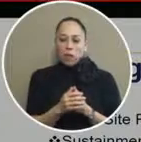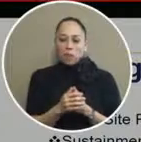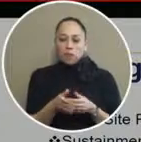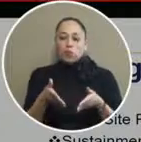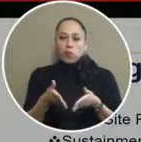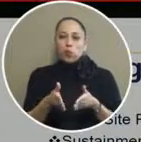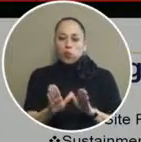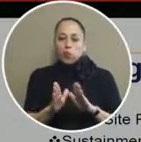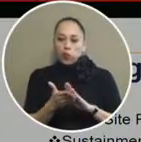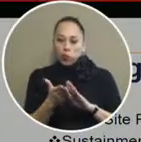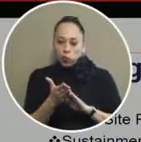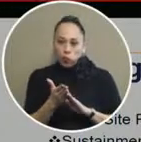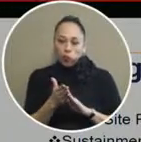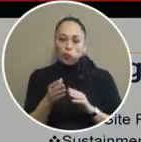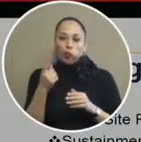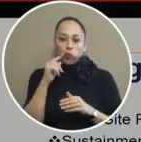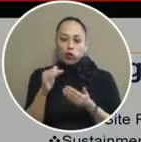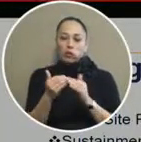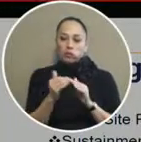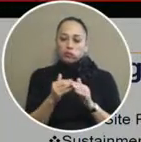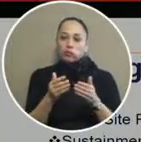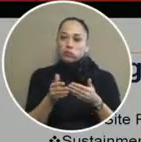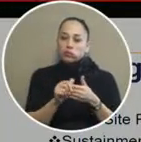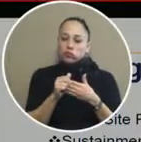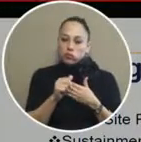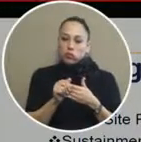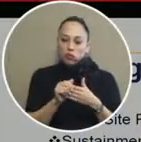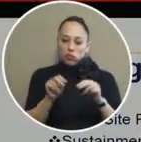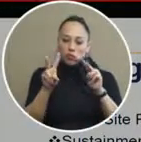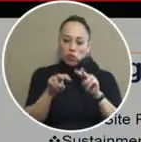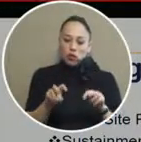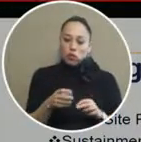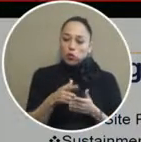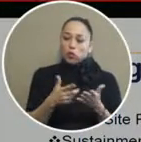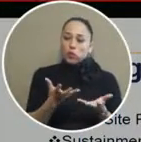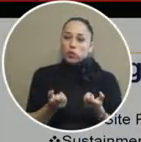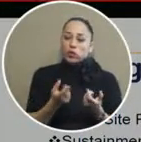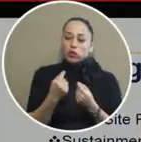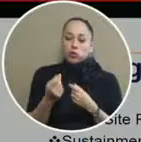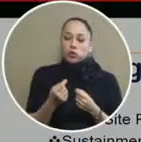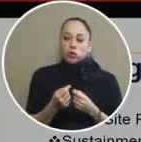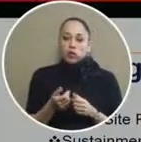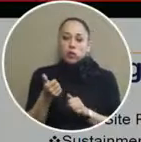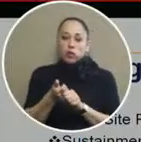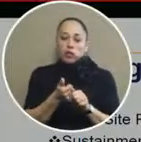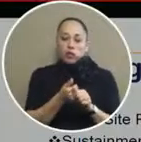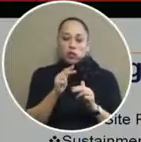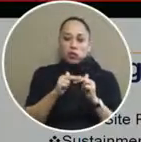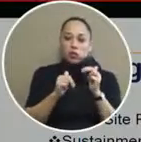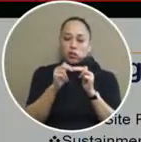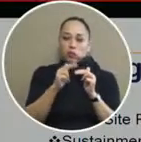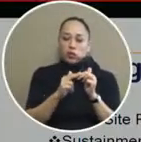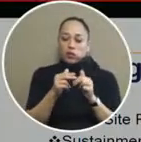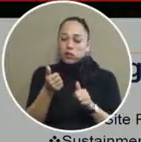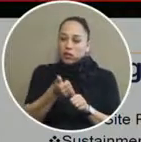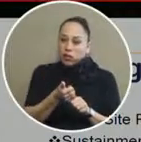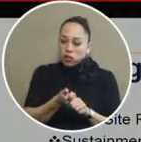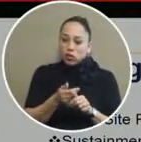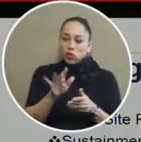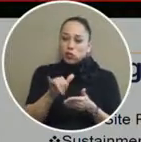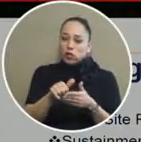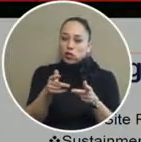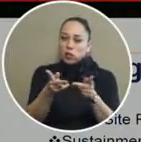Streets and Maintenance is conducting a city facilities assessment. What we want to do is we want to look at each of our buildings now, each of our